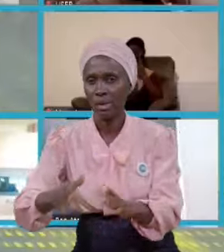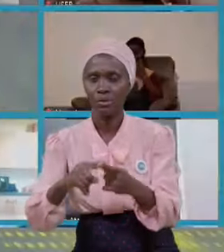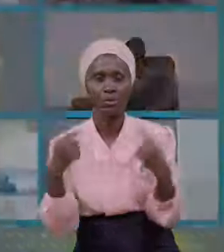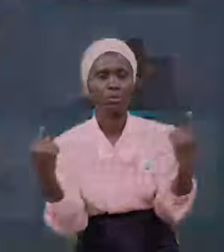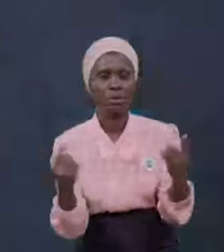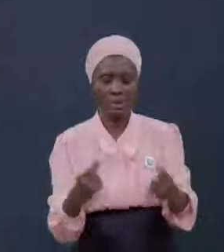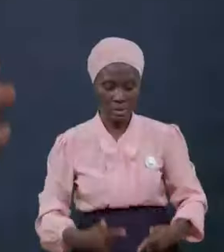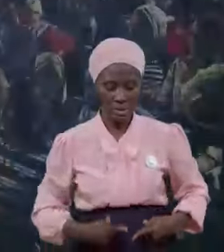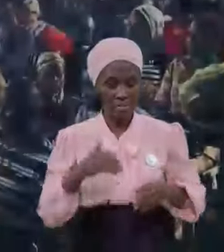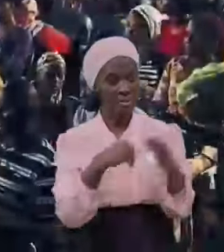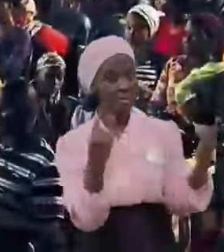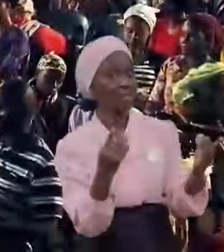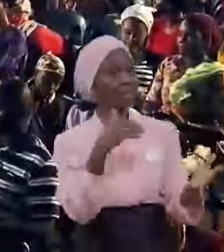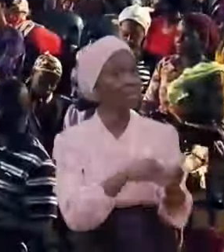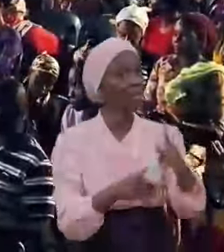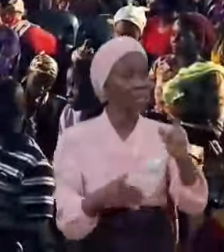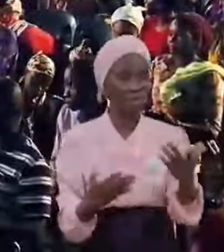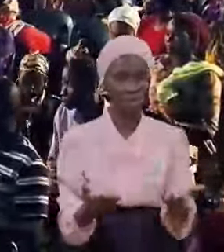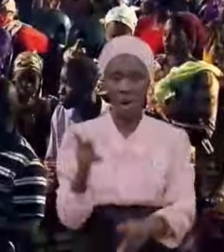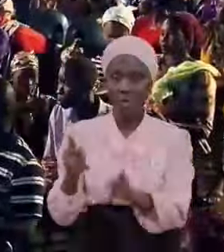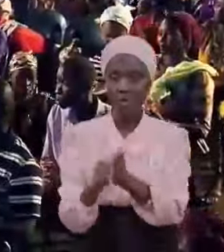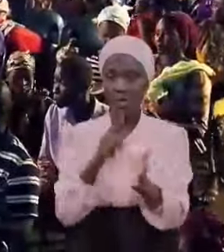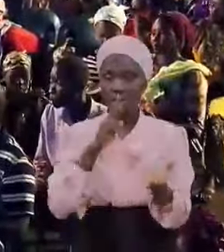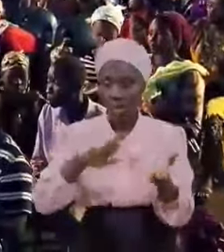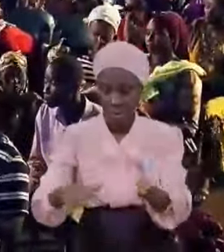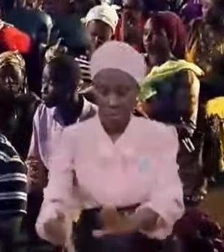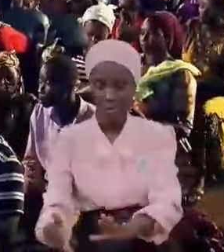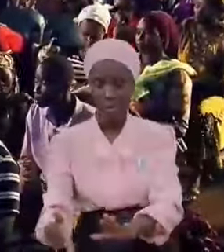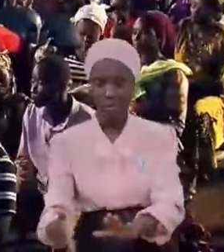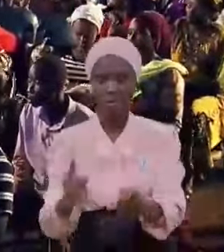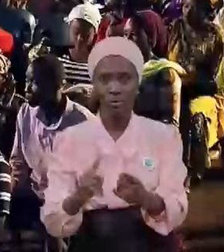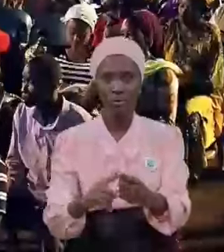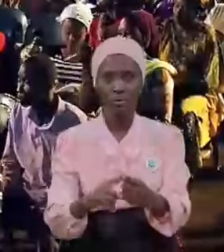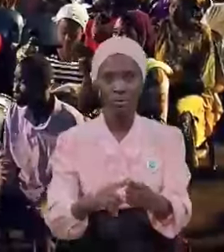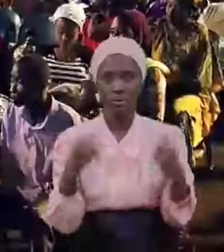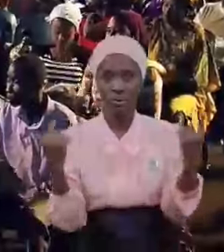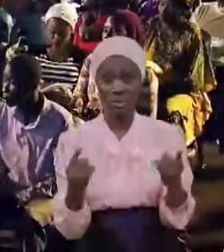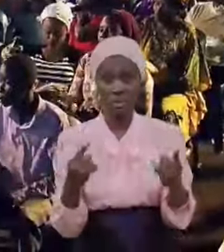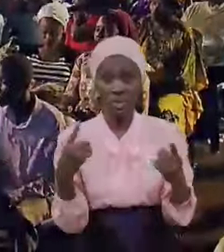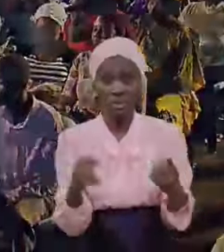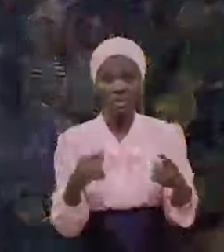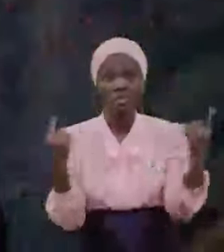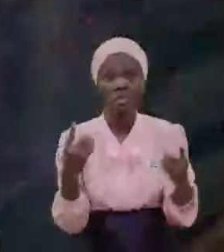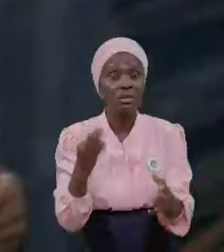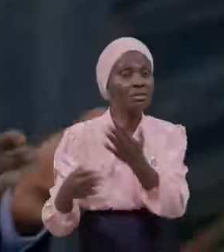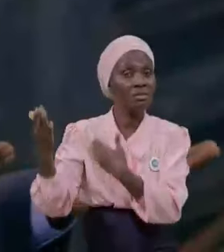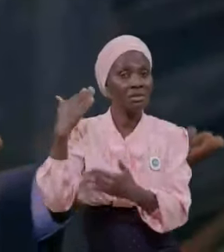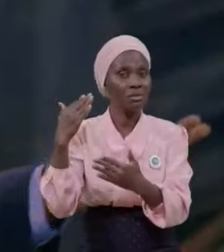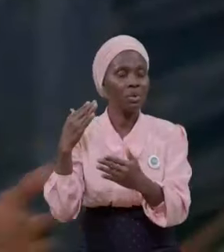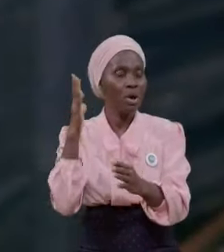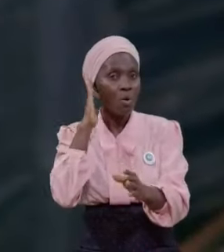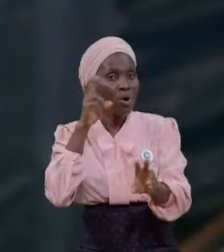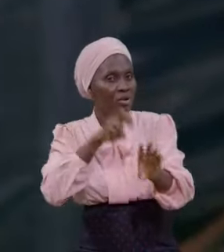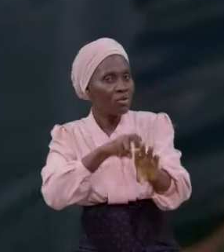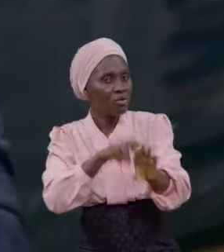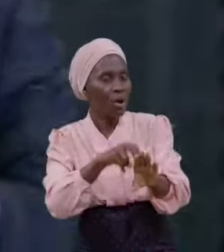dead to sin, the sins of the past will knock at their door again. They say, no, I don't have any feeling for